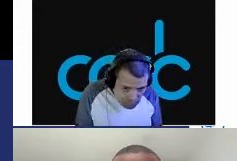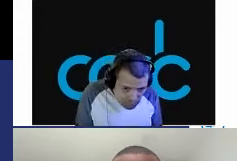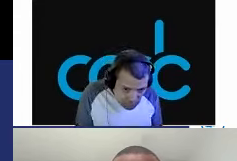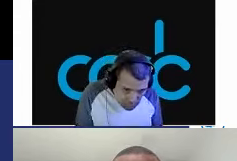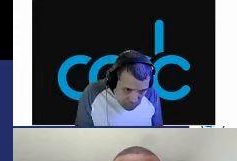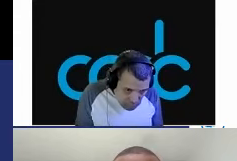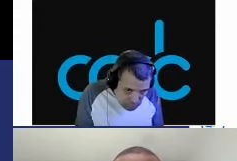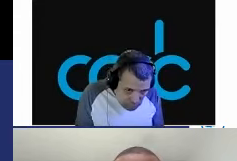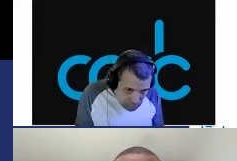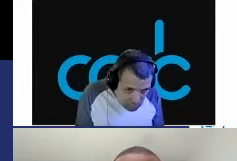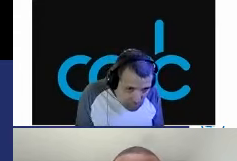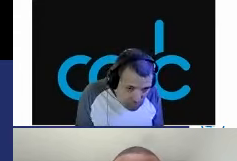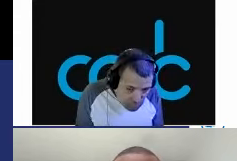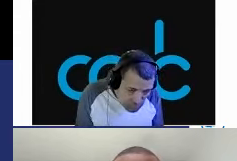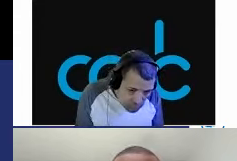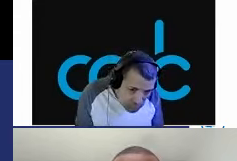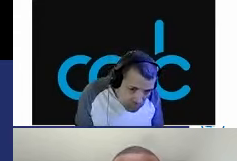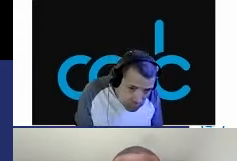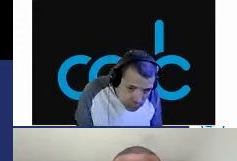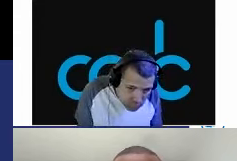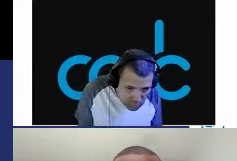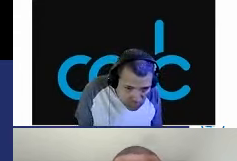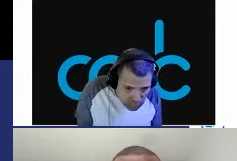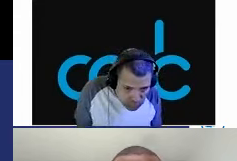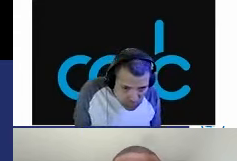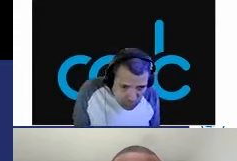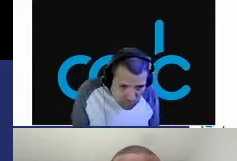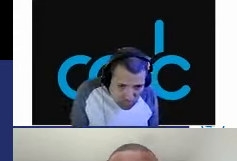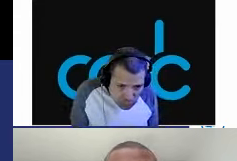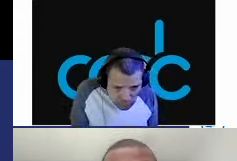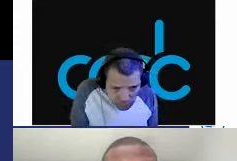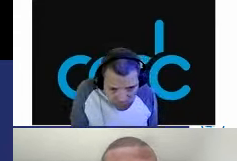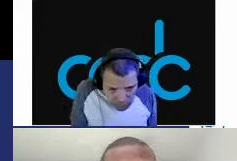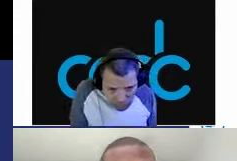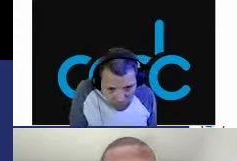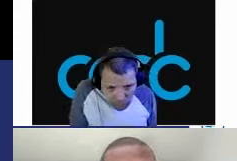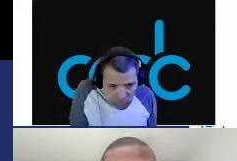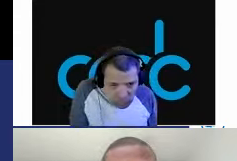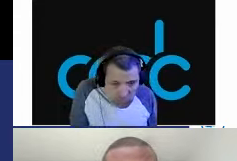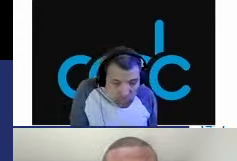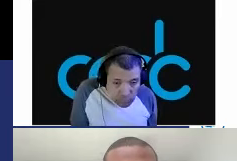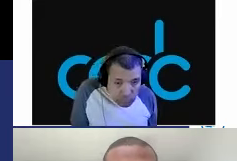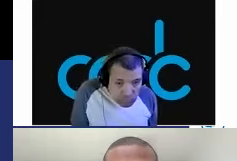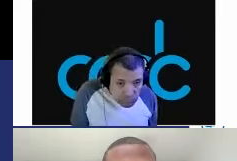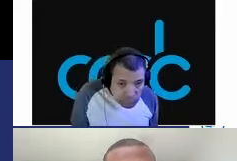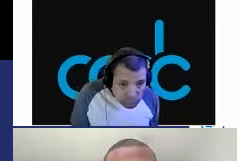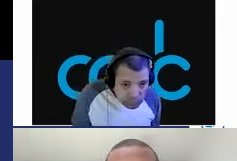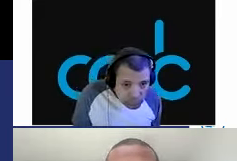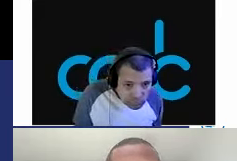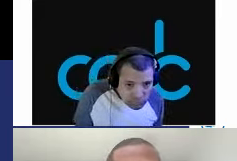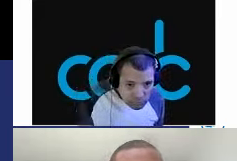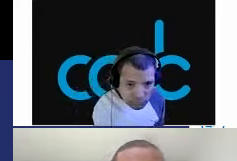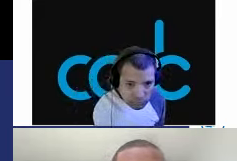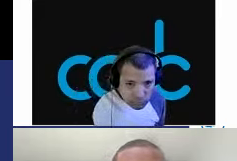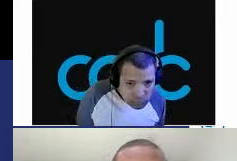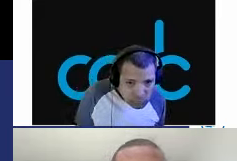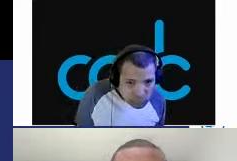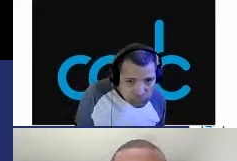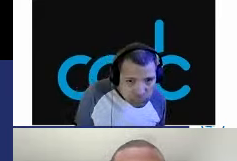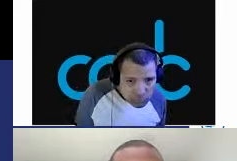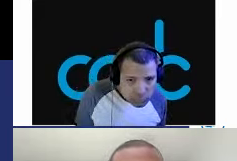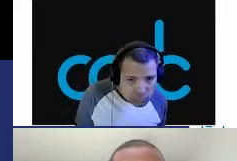protected? And so we are making changes to our Medicaid application. So once we get that rolled out, where Liz, to